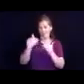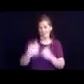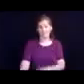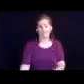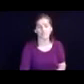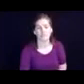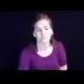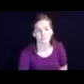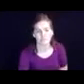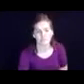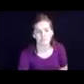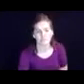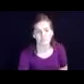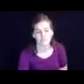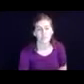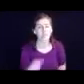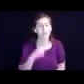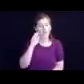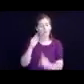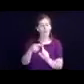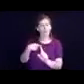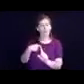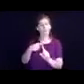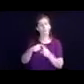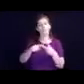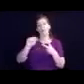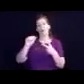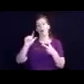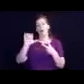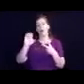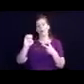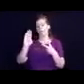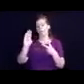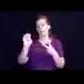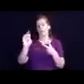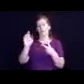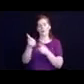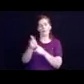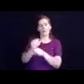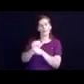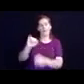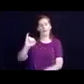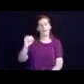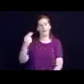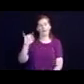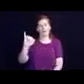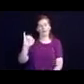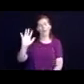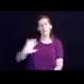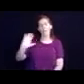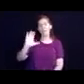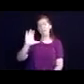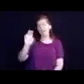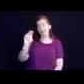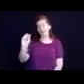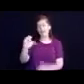You've already heard from me. You'll hear from Alice Bonner, who works with us at IHI and formerly worked at CMS, leading our nursing home work, and you